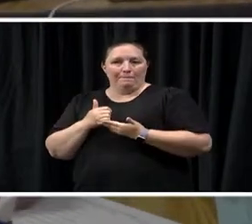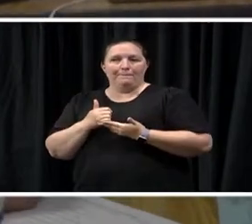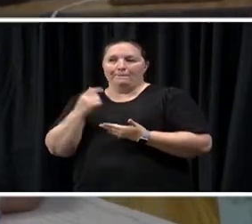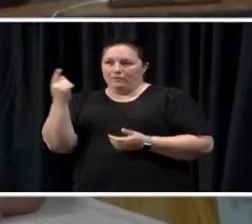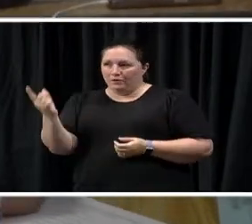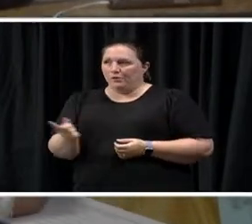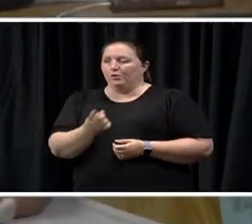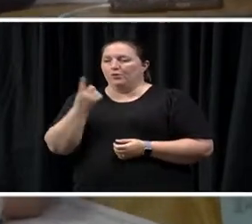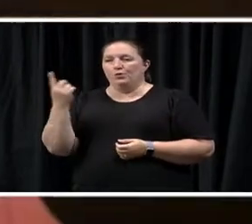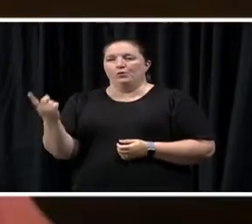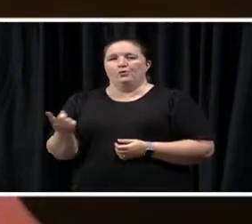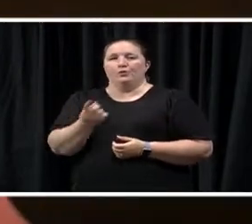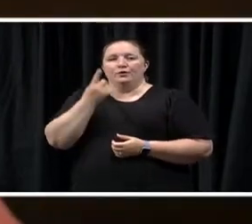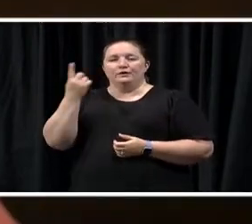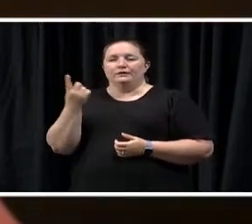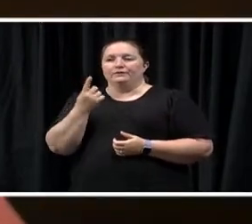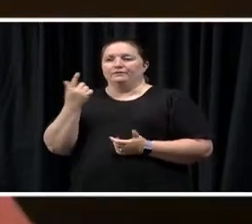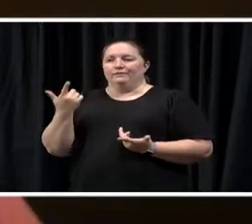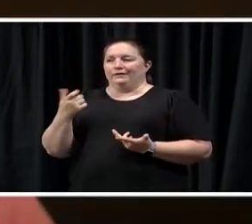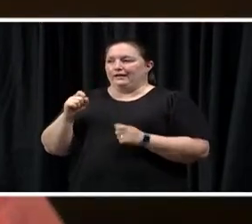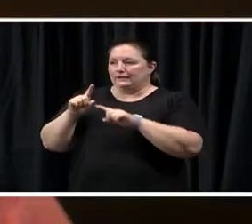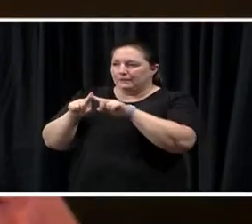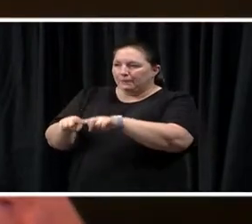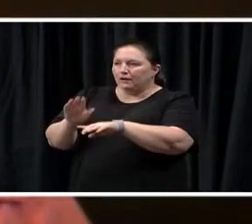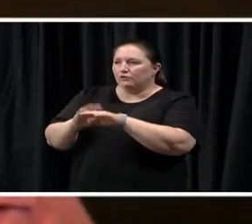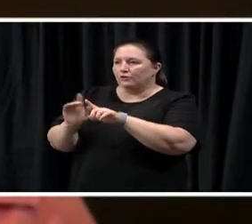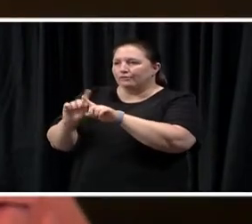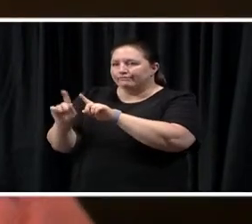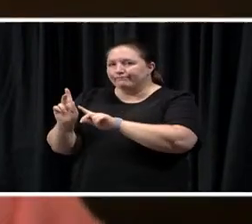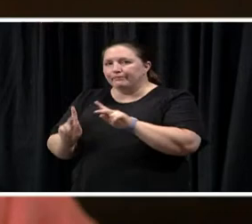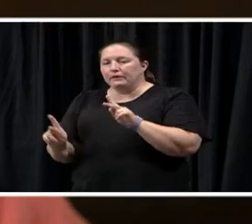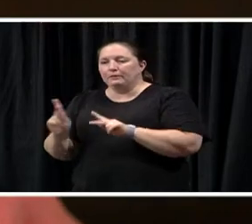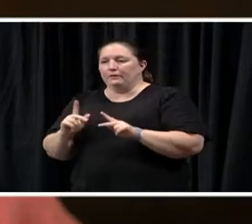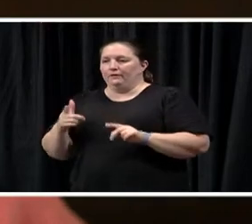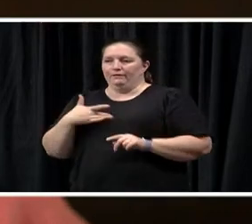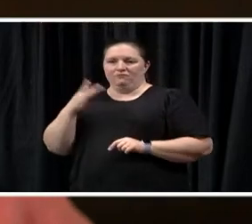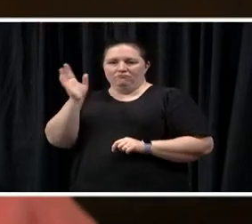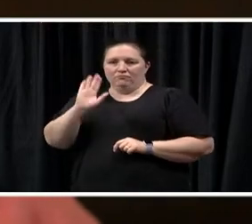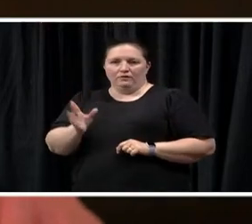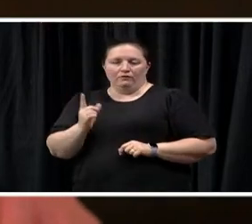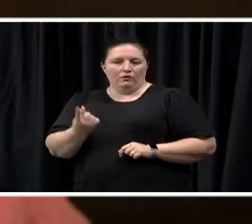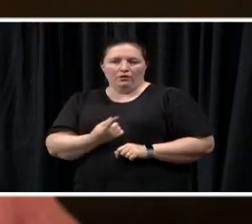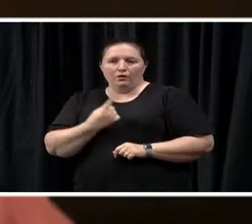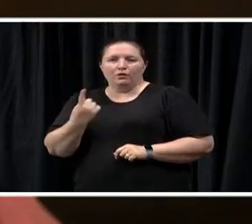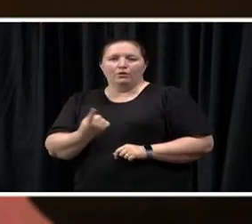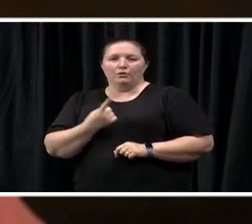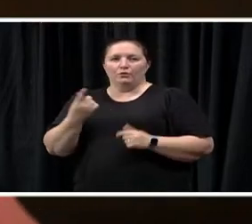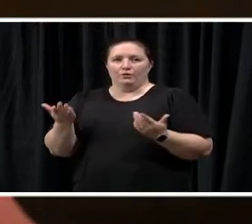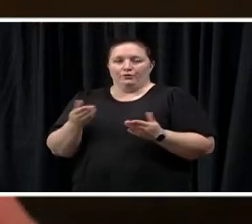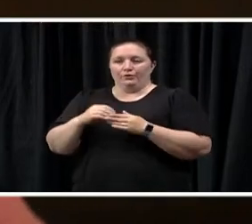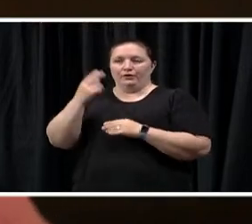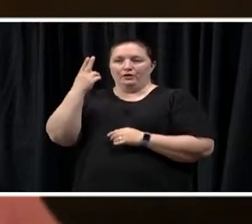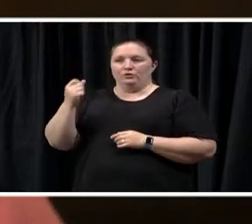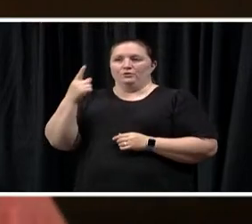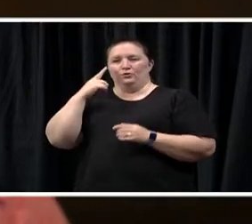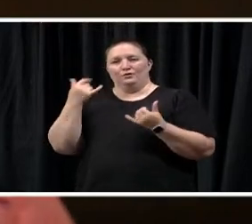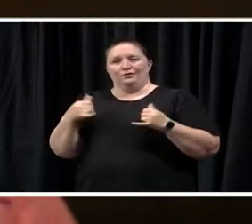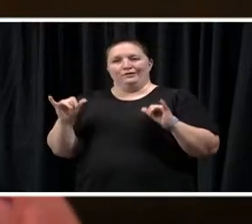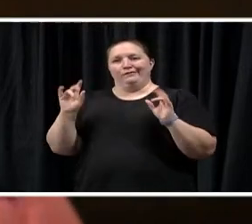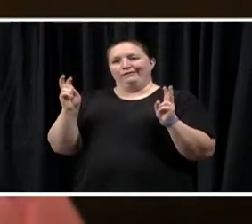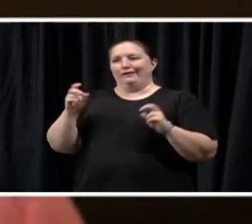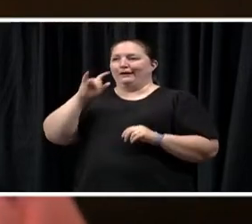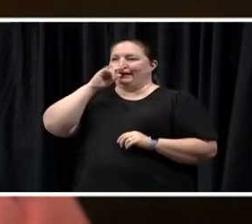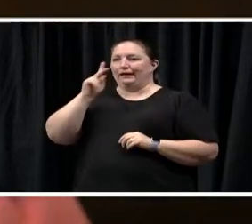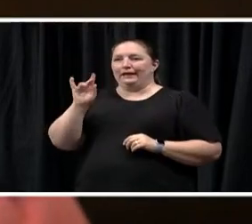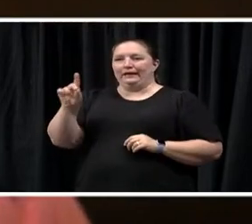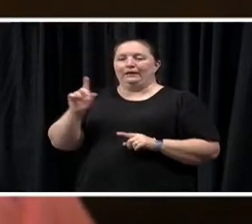and having someone to depend on at all times. You know that you're never gonna be alone when you're in high school because you're still a kid, but once you get to